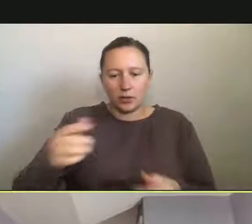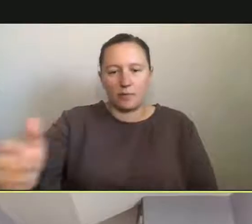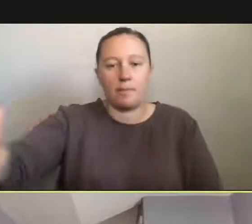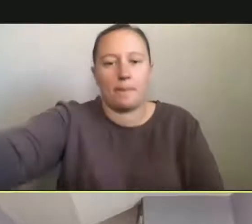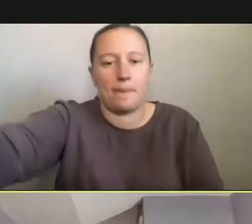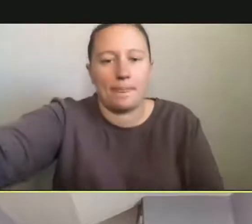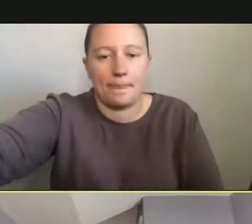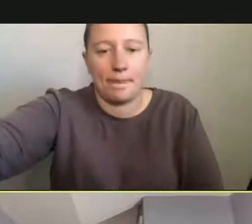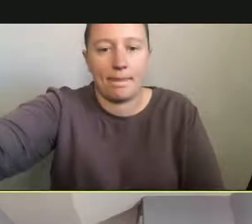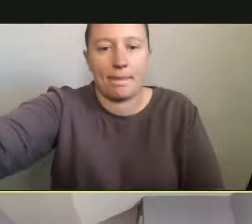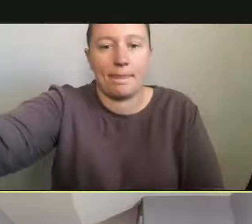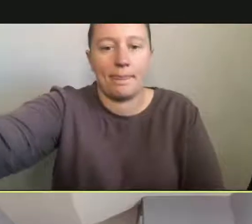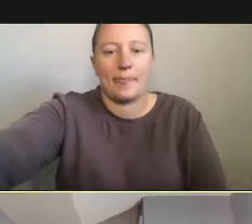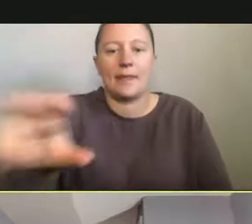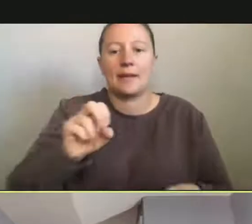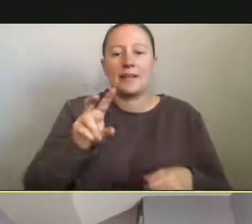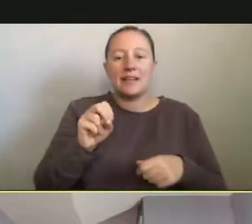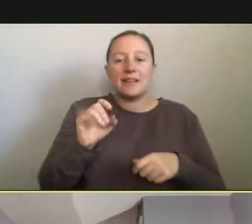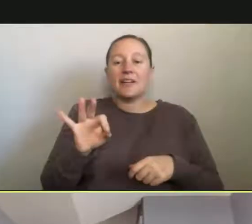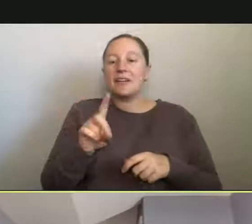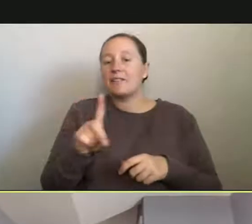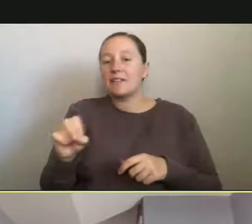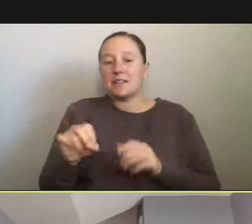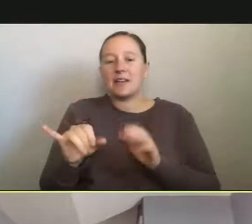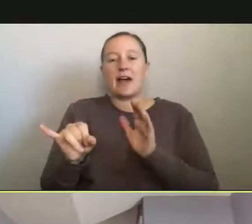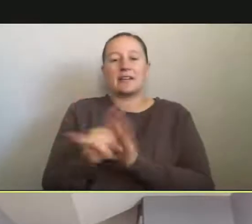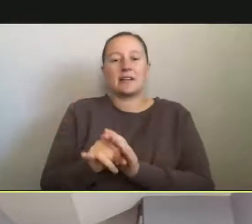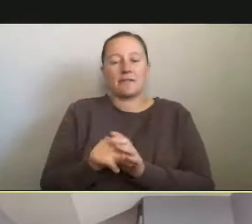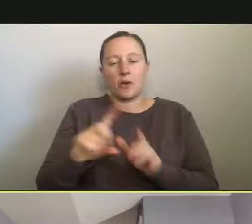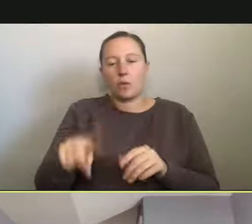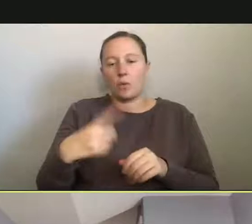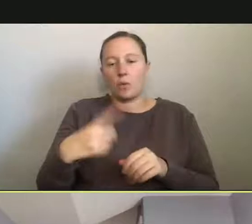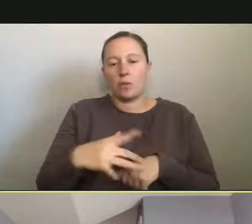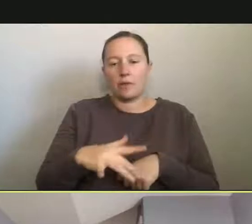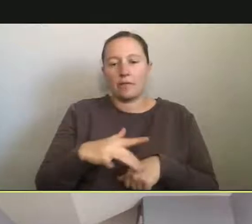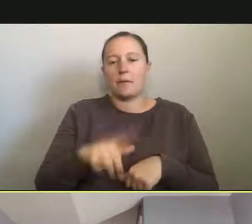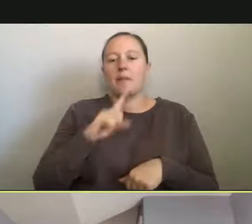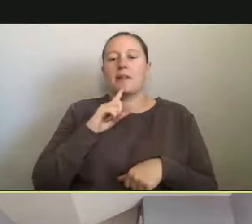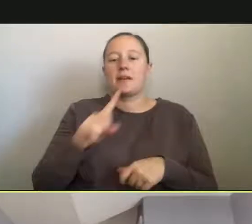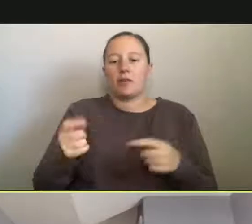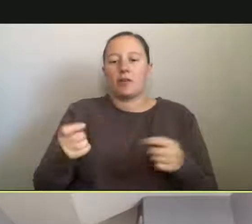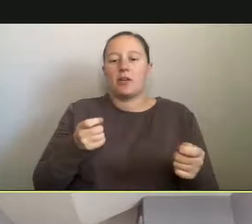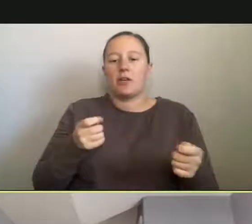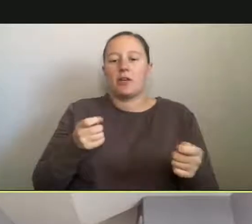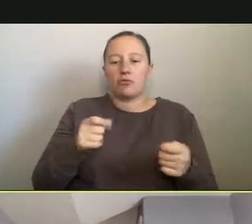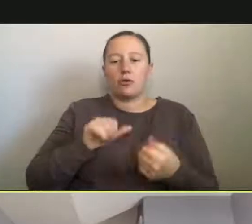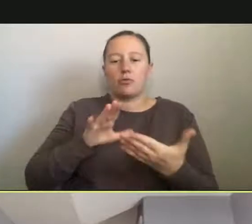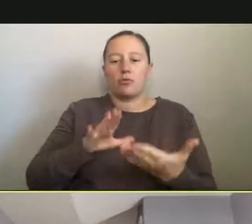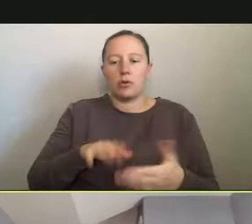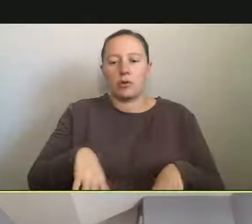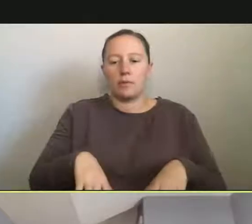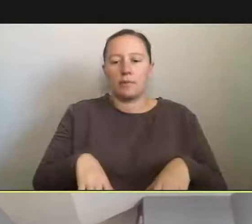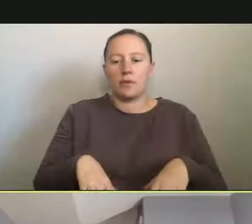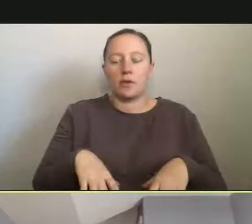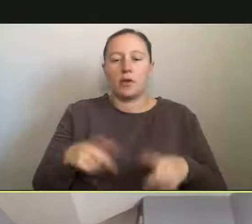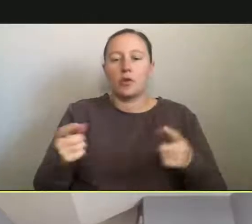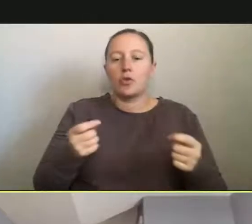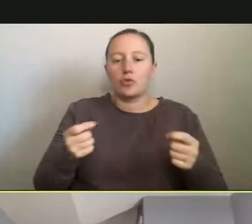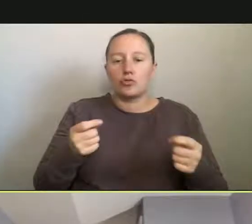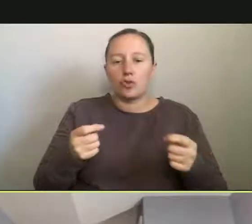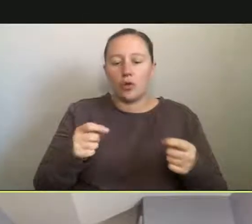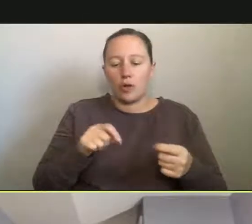if de-identified, should really be made available only in a controlled manner. So through, for example, a controlled access mechanism.